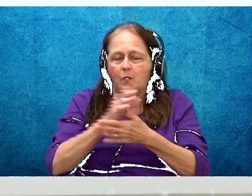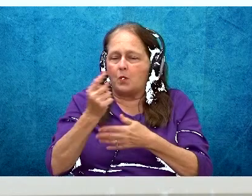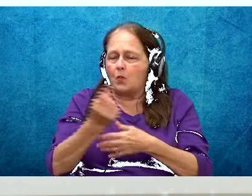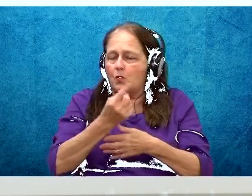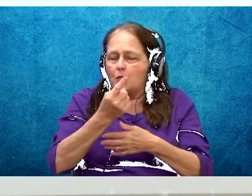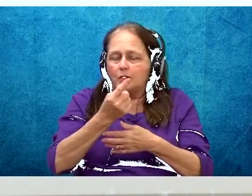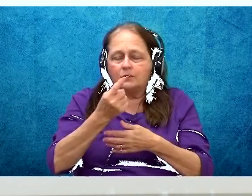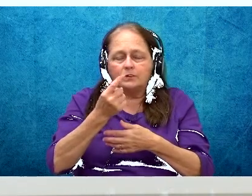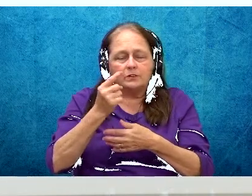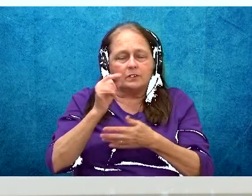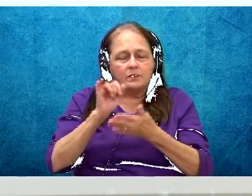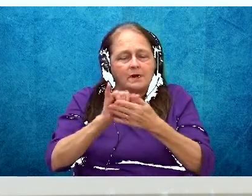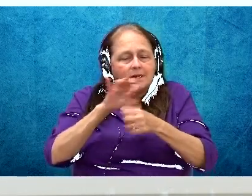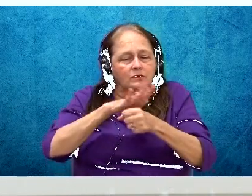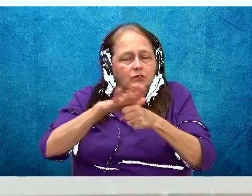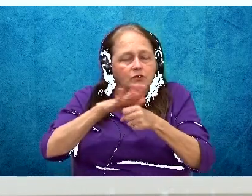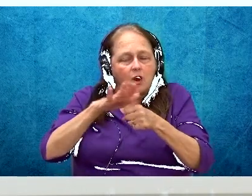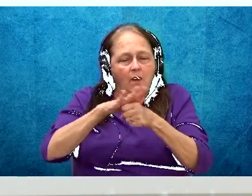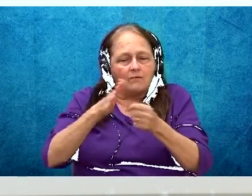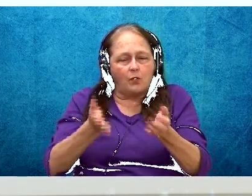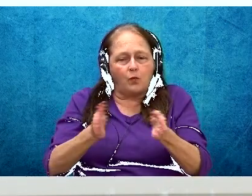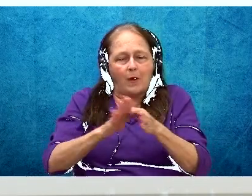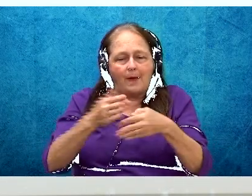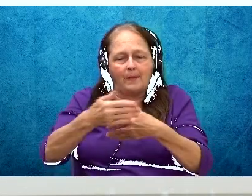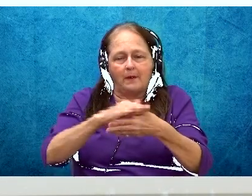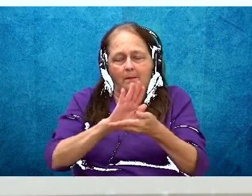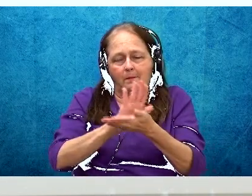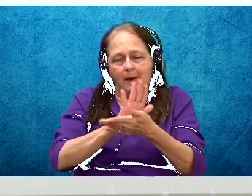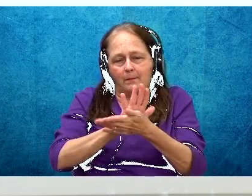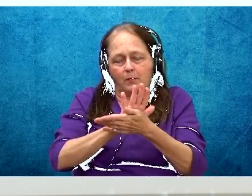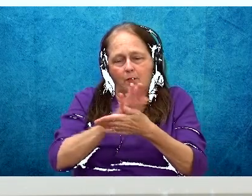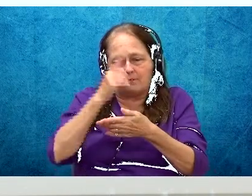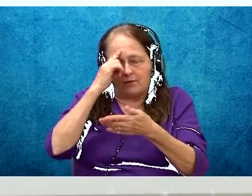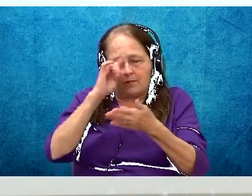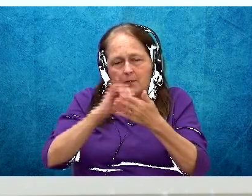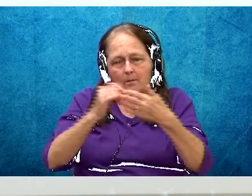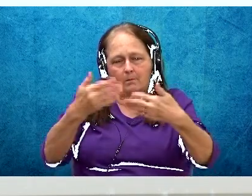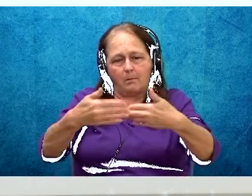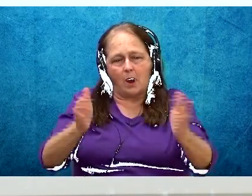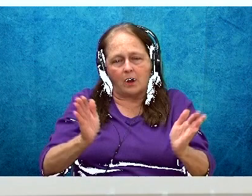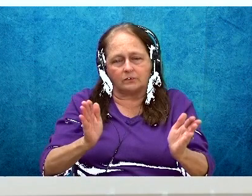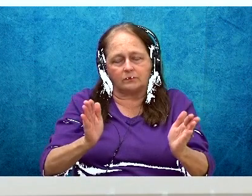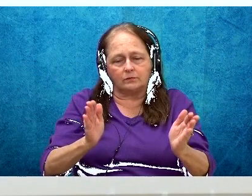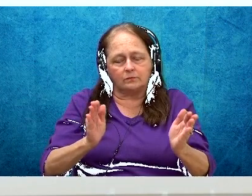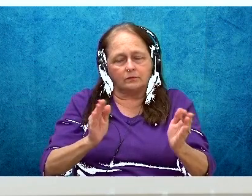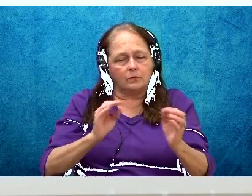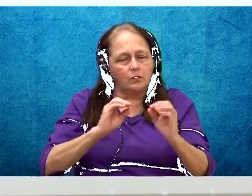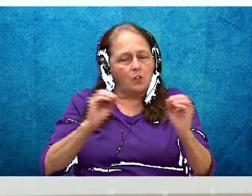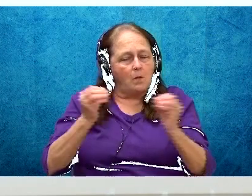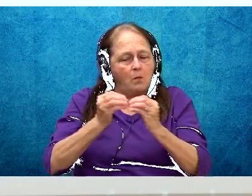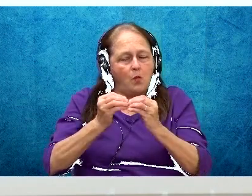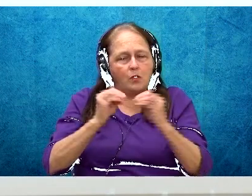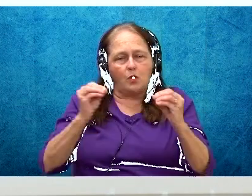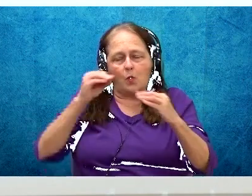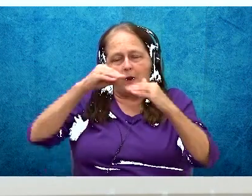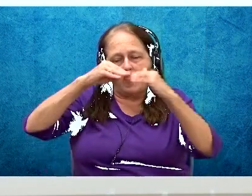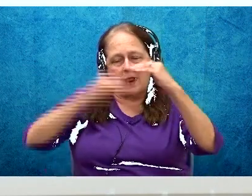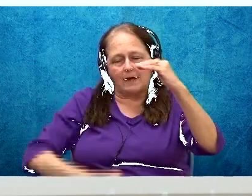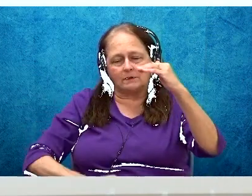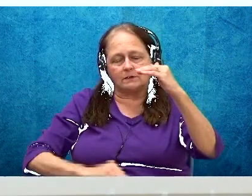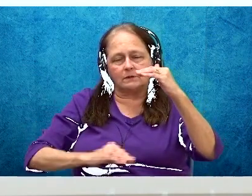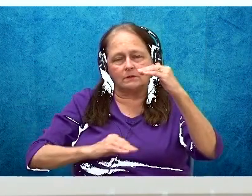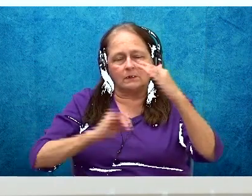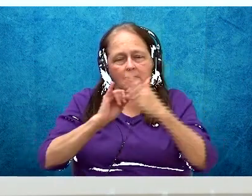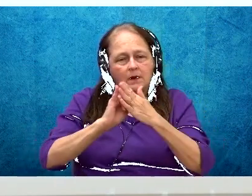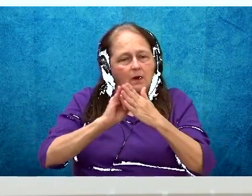use just enough wrapping paper to cover this box. No more and no less. We can't have